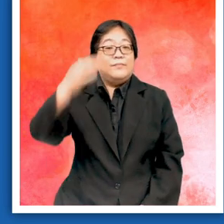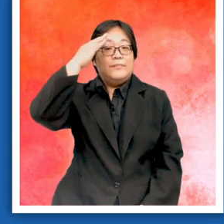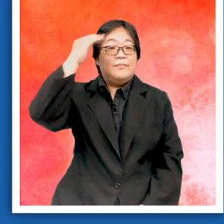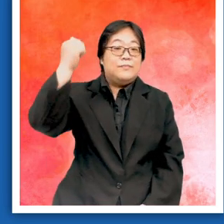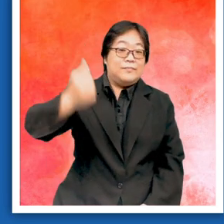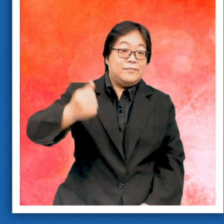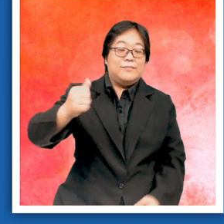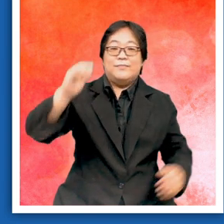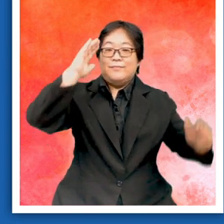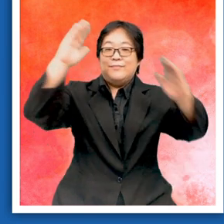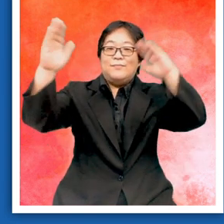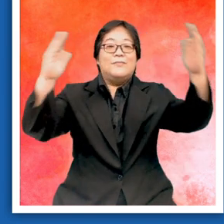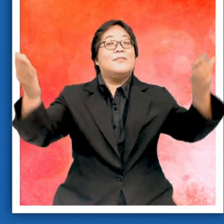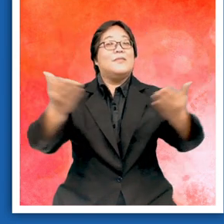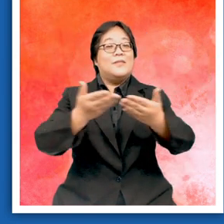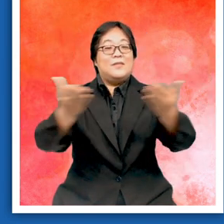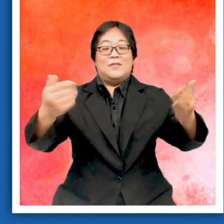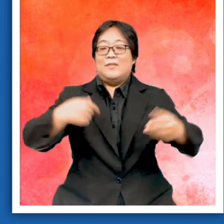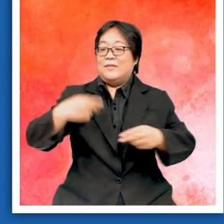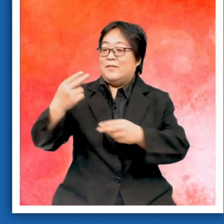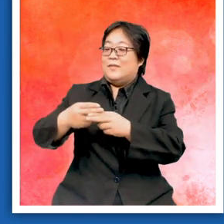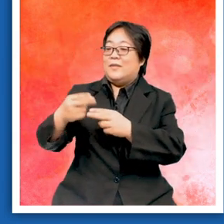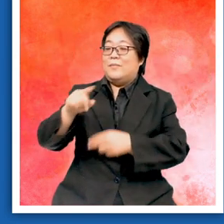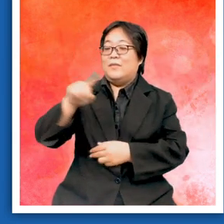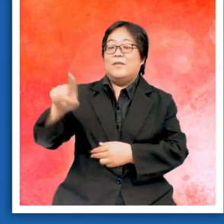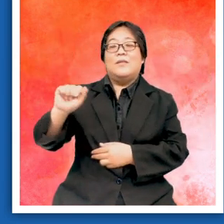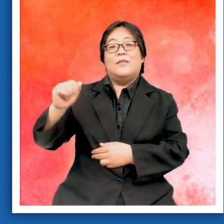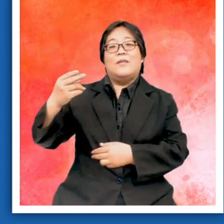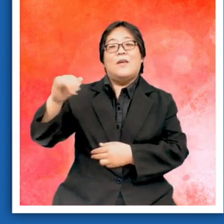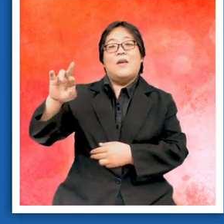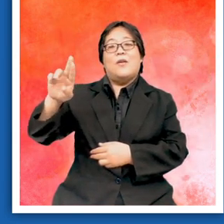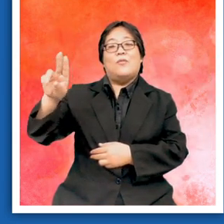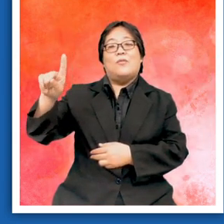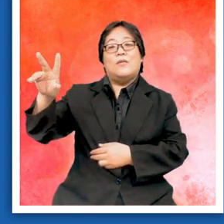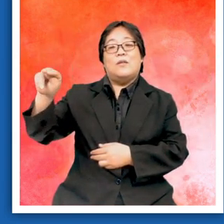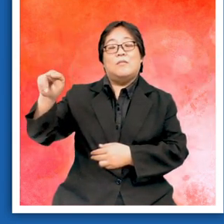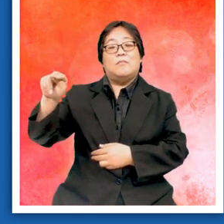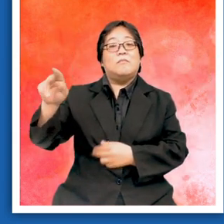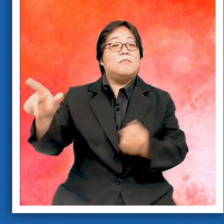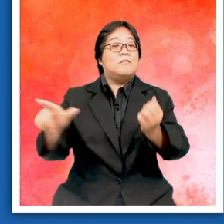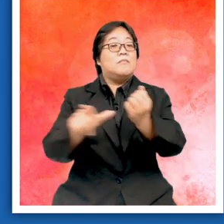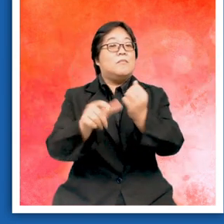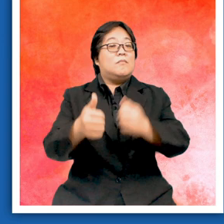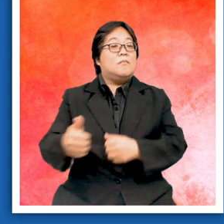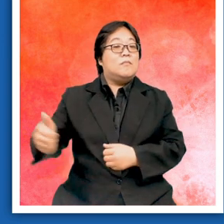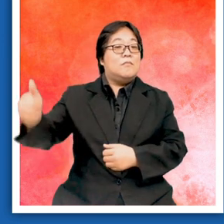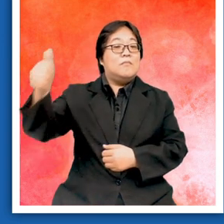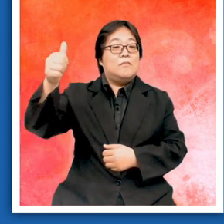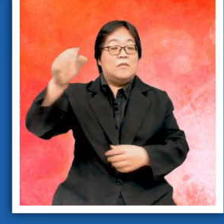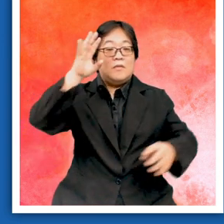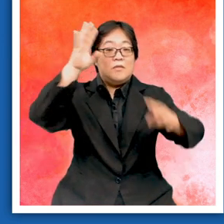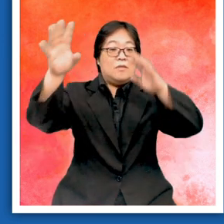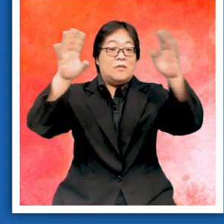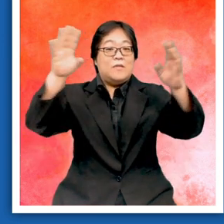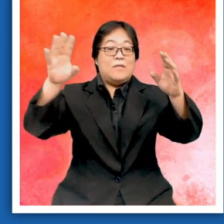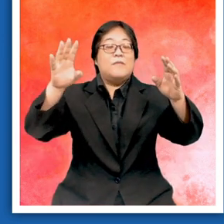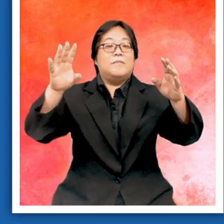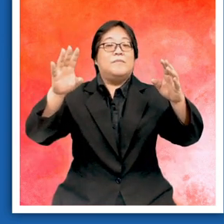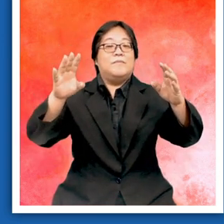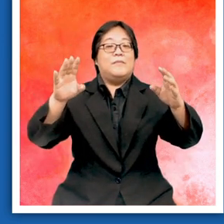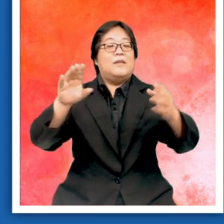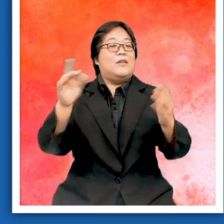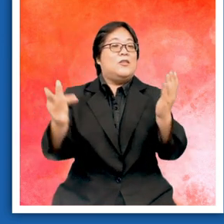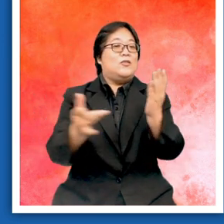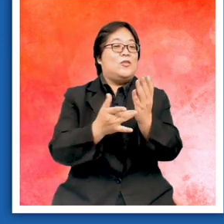Assalamualaikum and hello all. I am Zahiruddin Fitri, Deputy Director, E-Learning Innovation and Technology at ADeC,